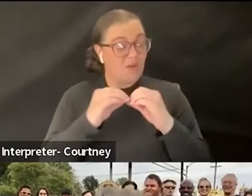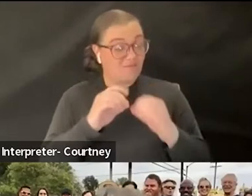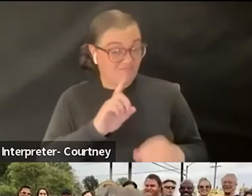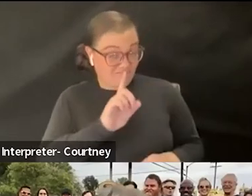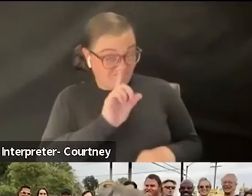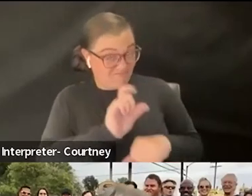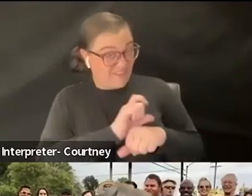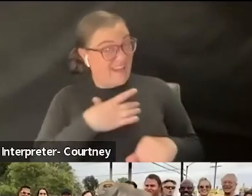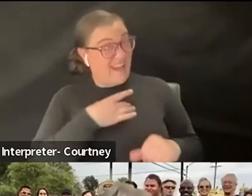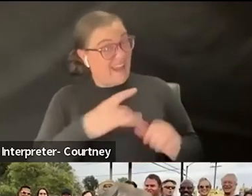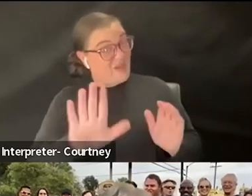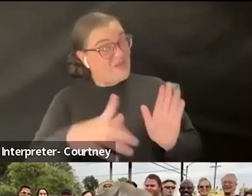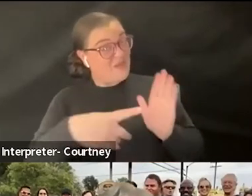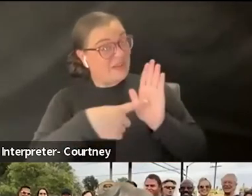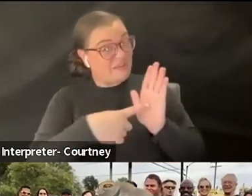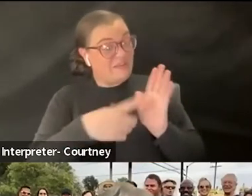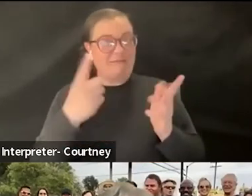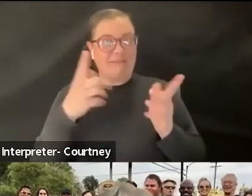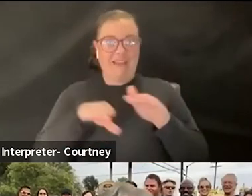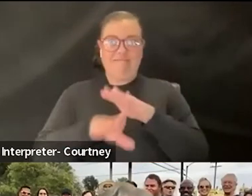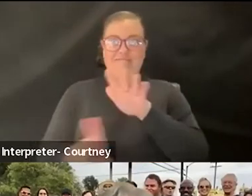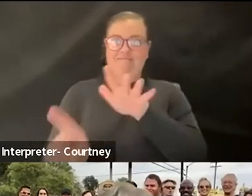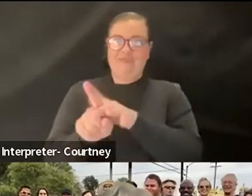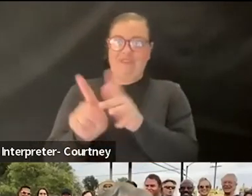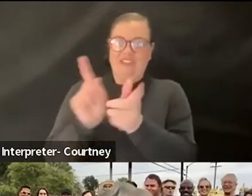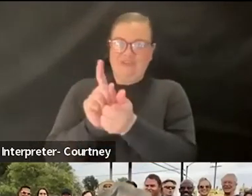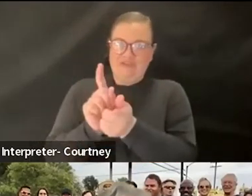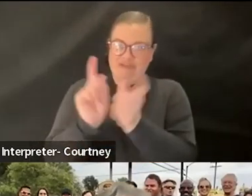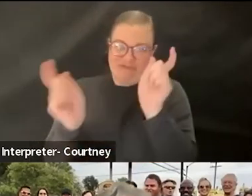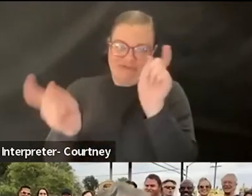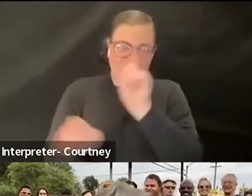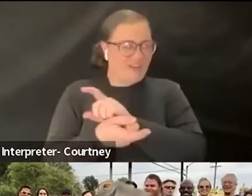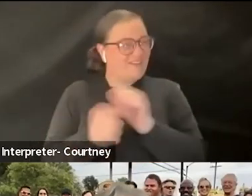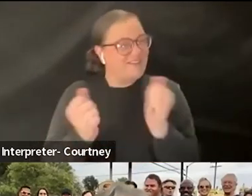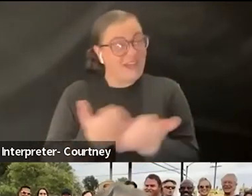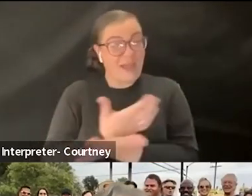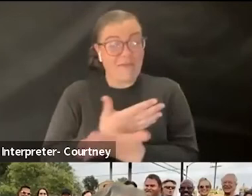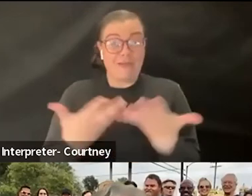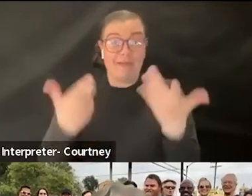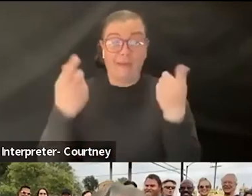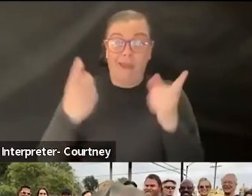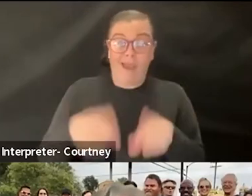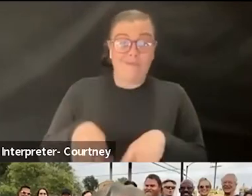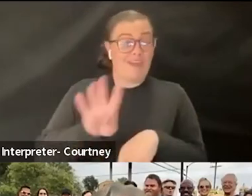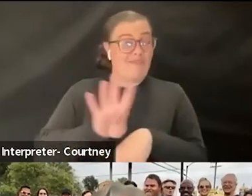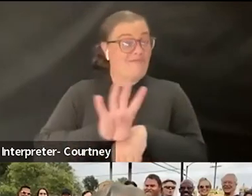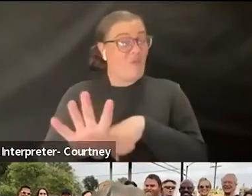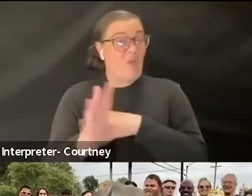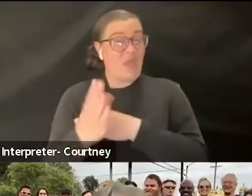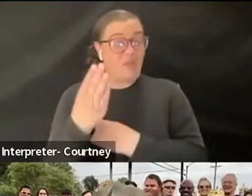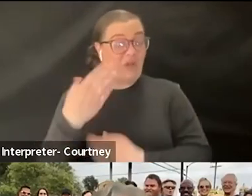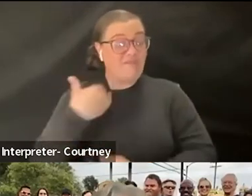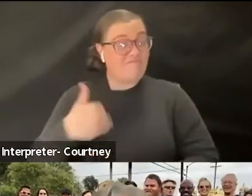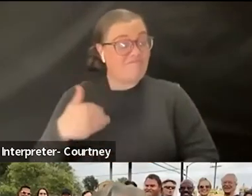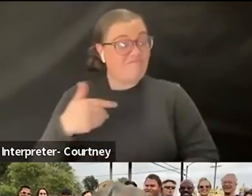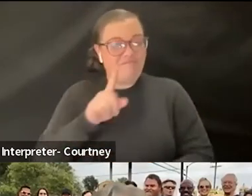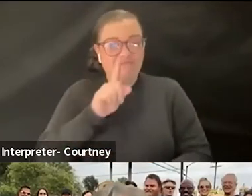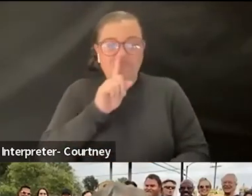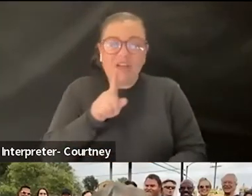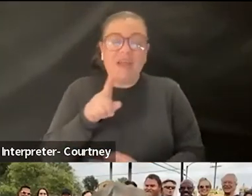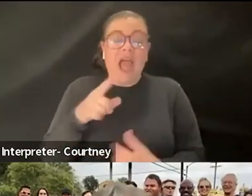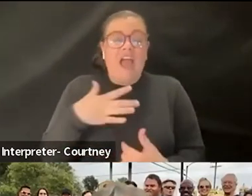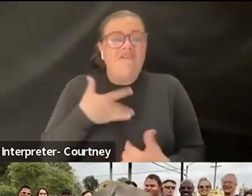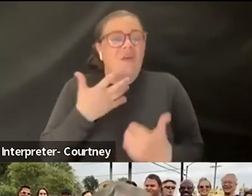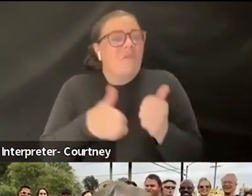To me, what I think is so powerful is that, you know, there is someone to call, you know, as a union